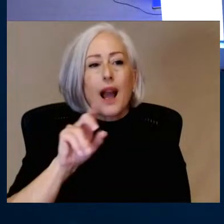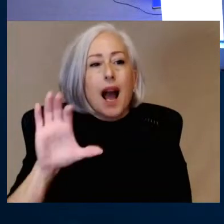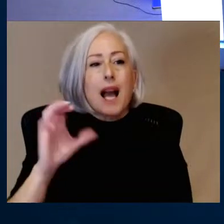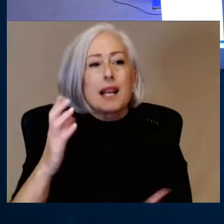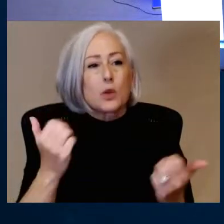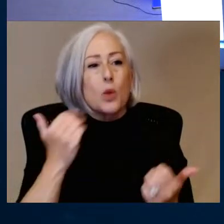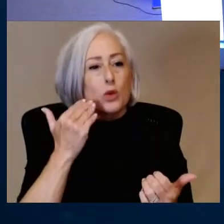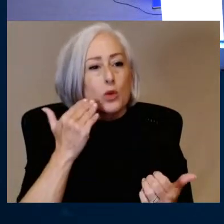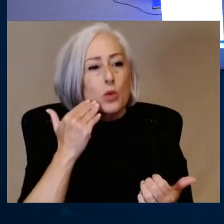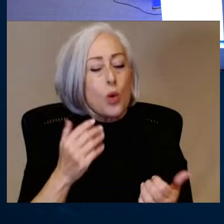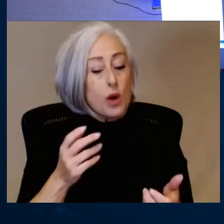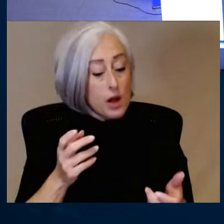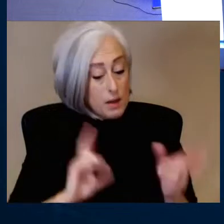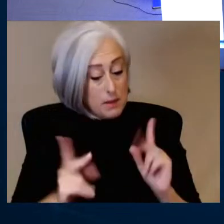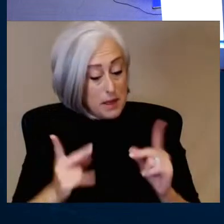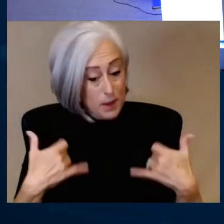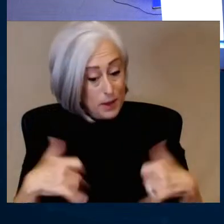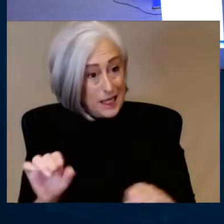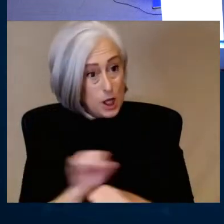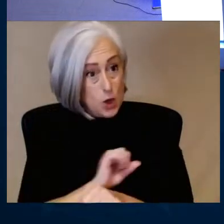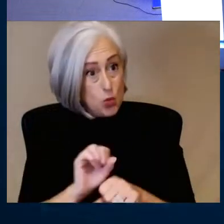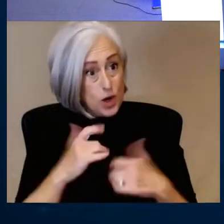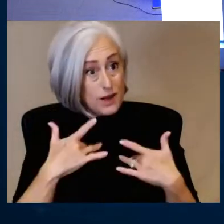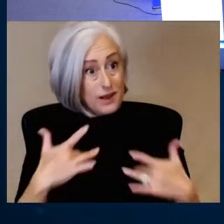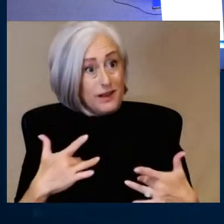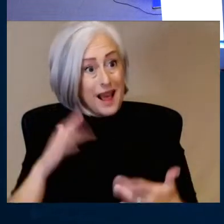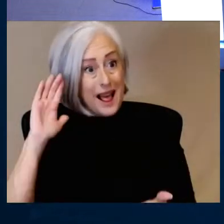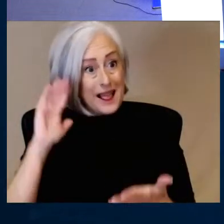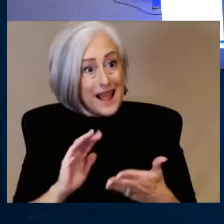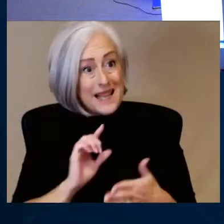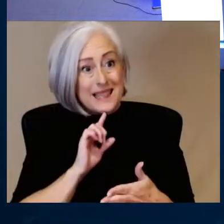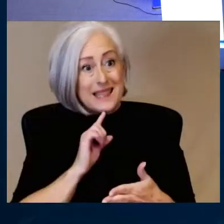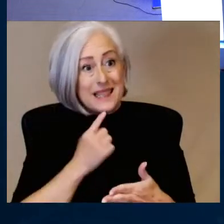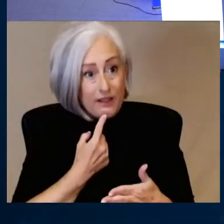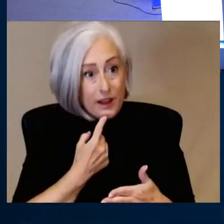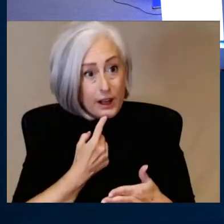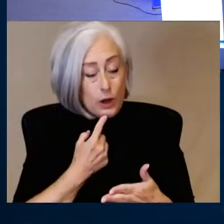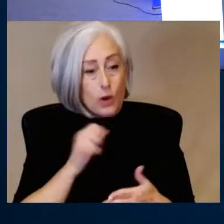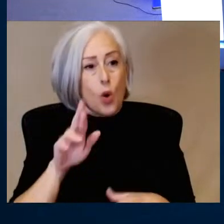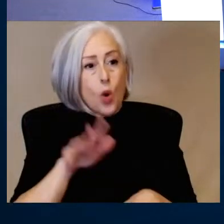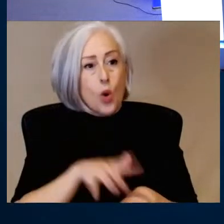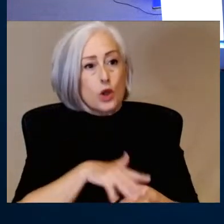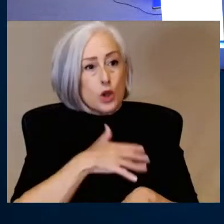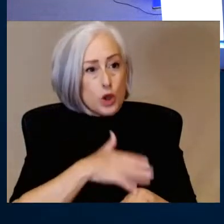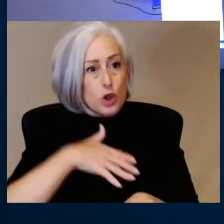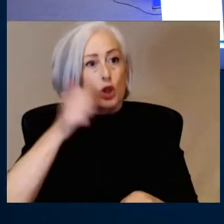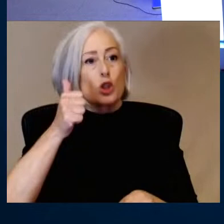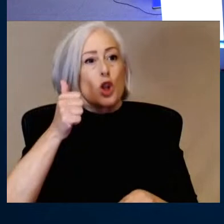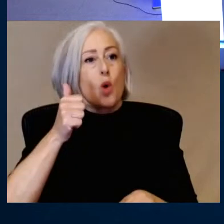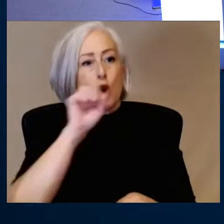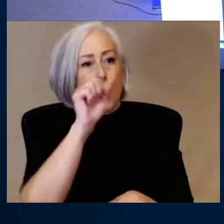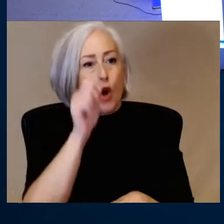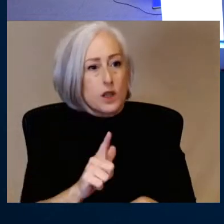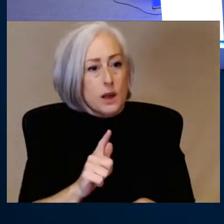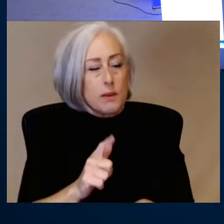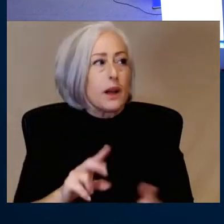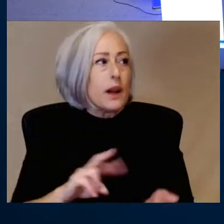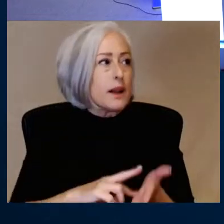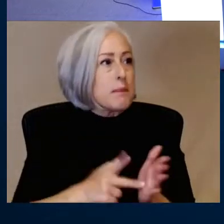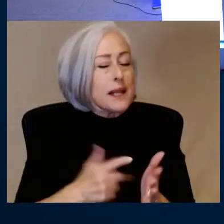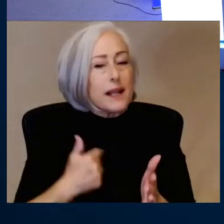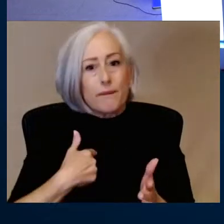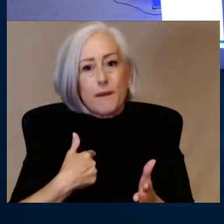working tend to have less severe or slower progressing Alzheimer's? So if you're out there working and staying engaged in